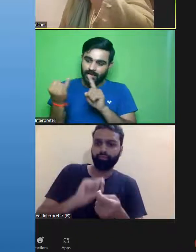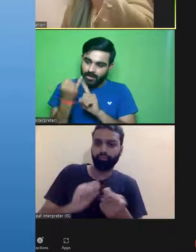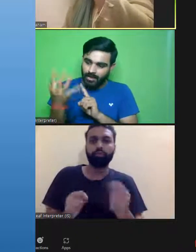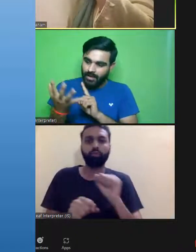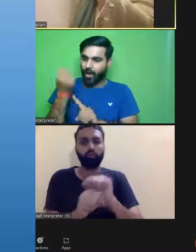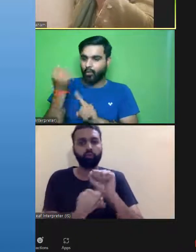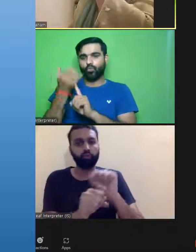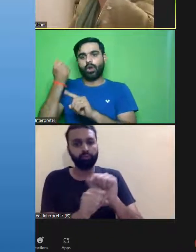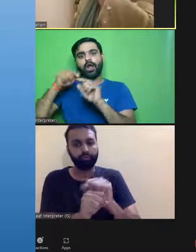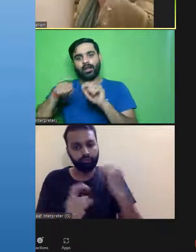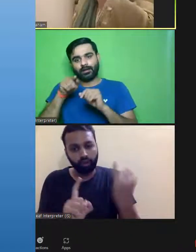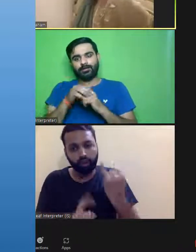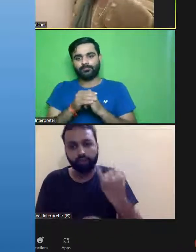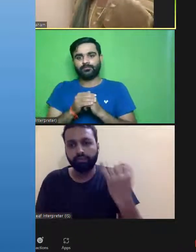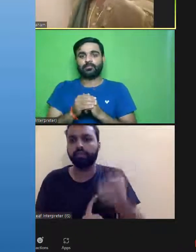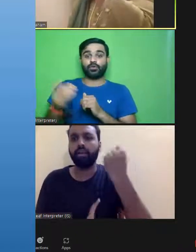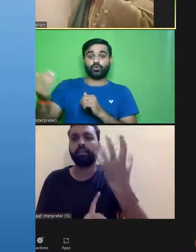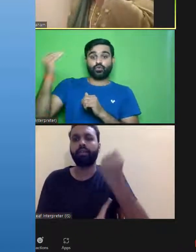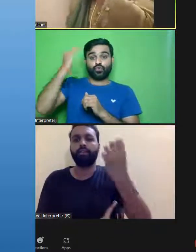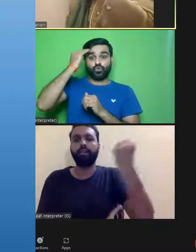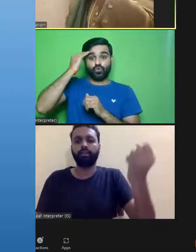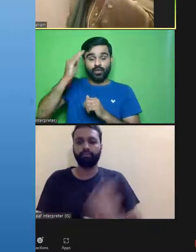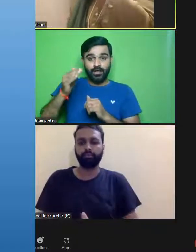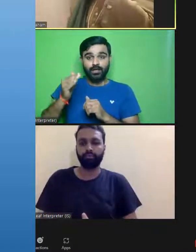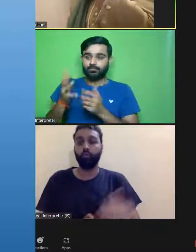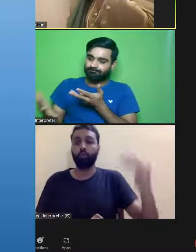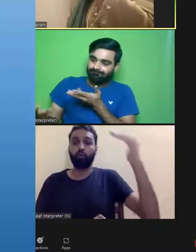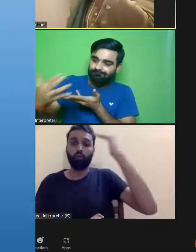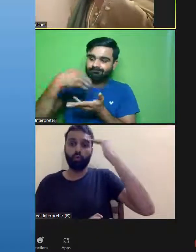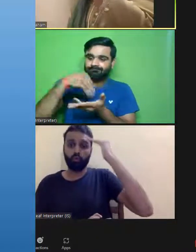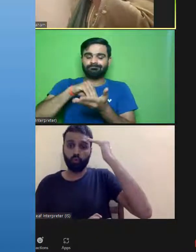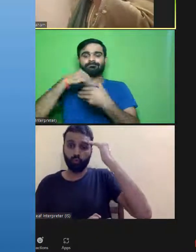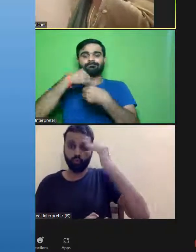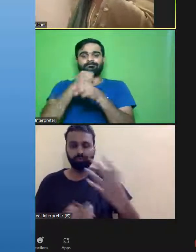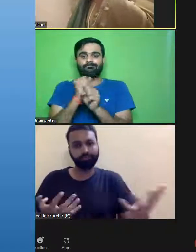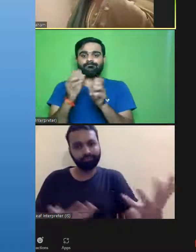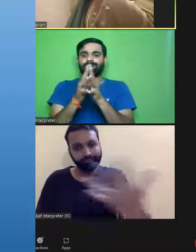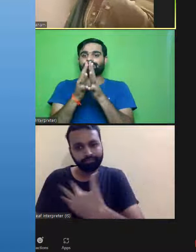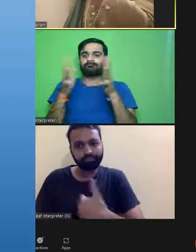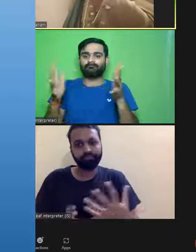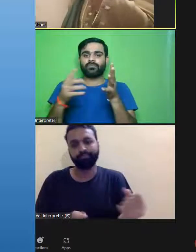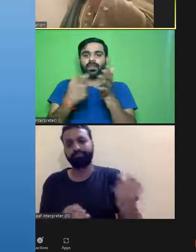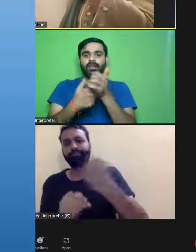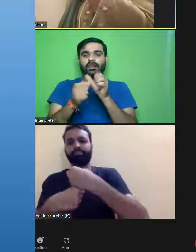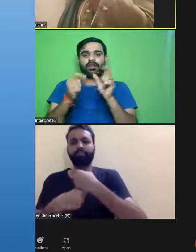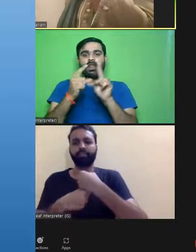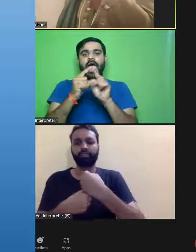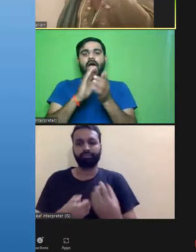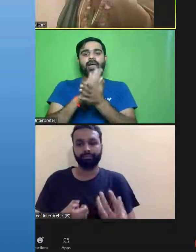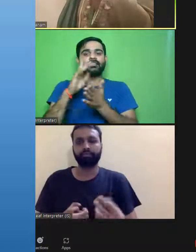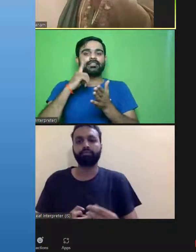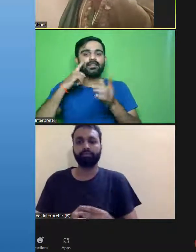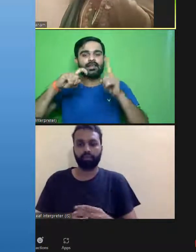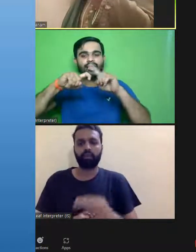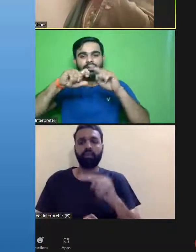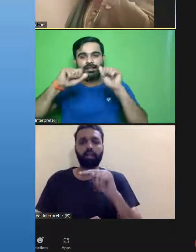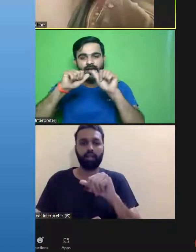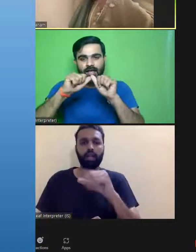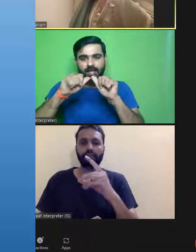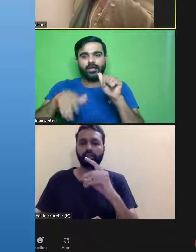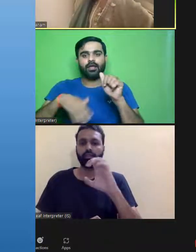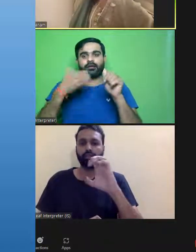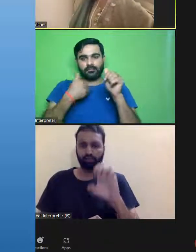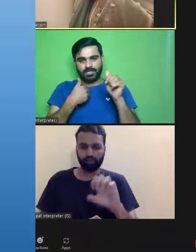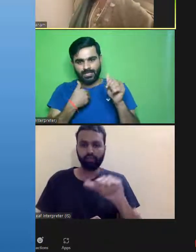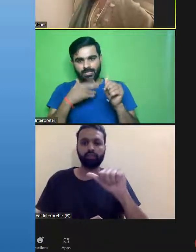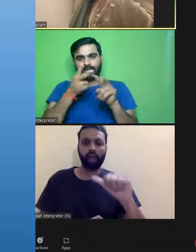and I acknowledge the contributions made by Deborah, Lily, Radhika, Sally, and Venki towards this